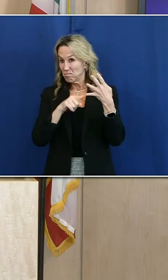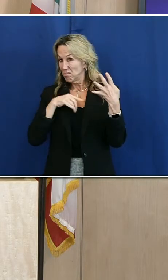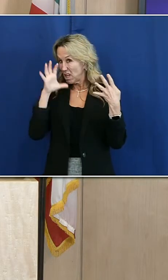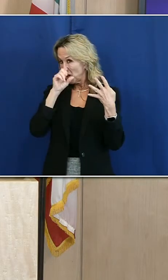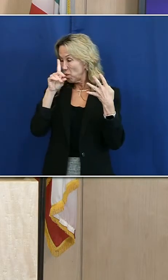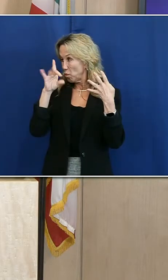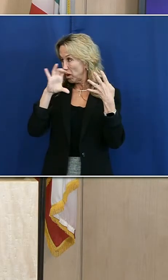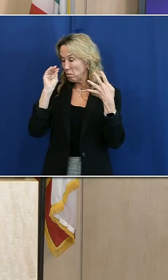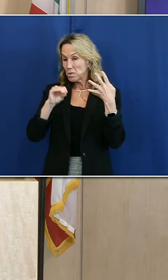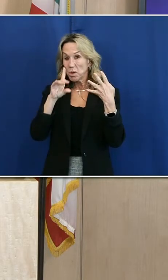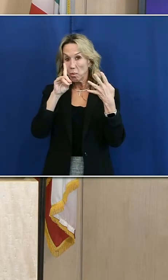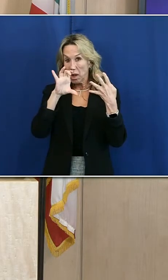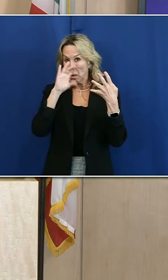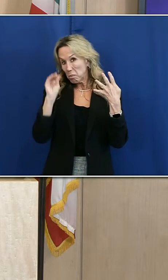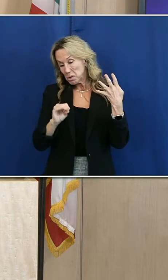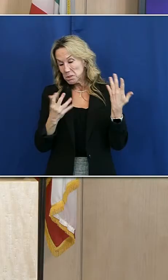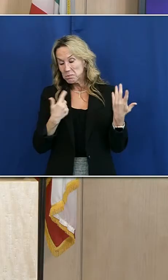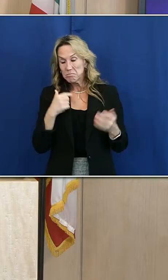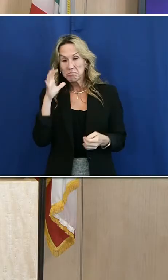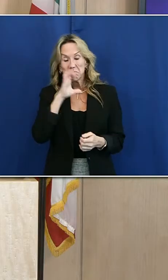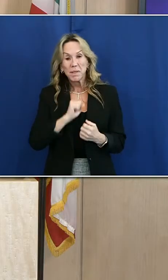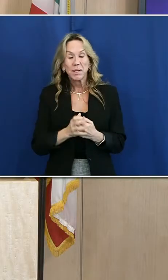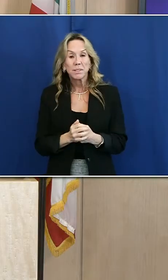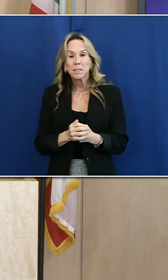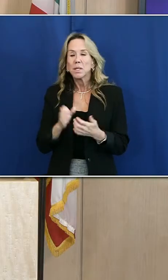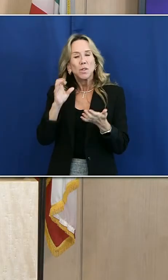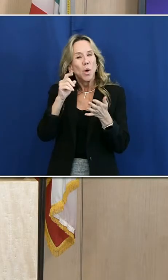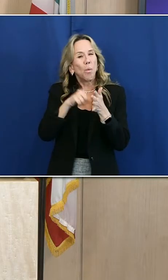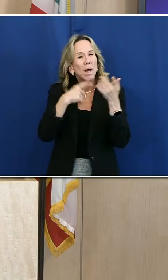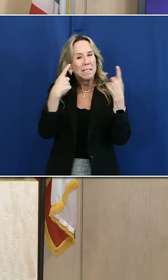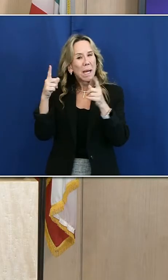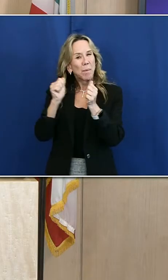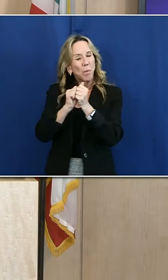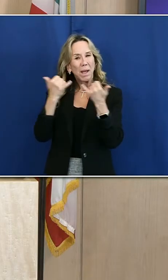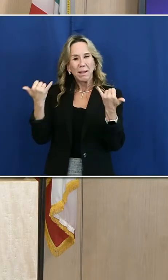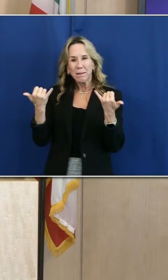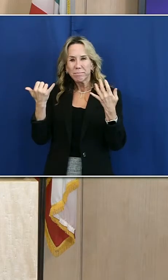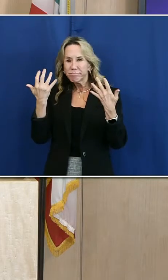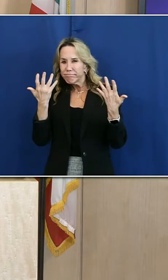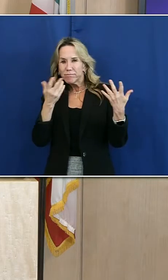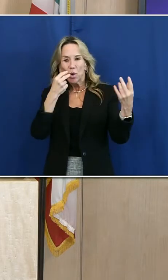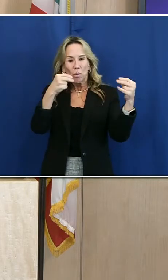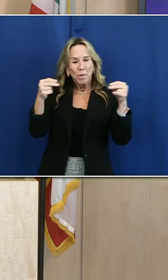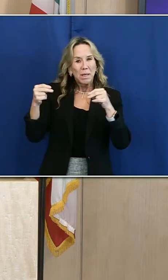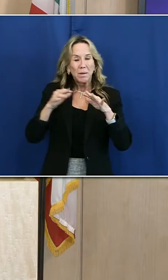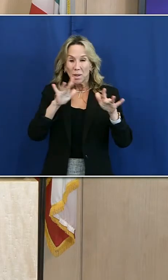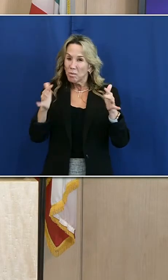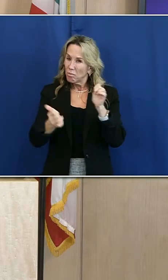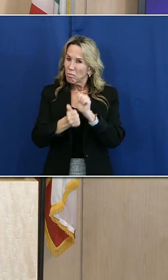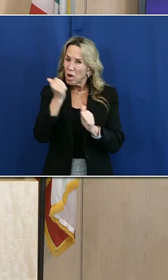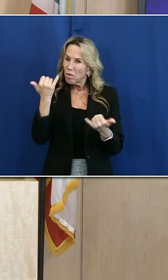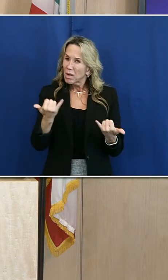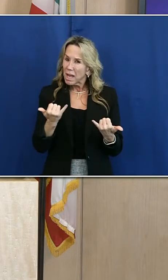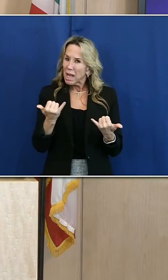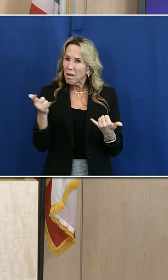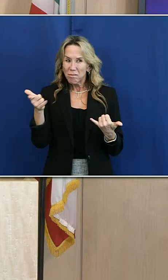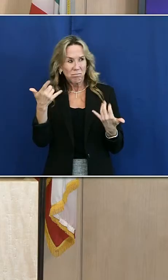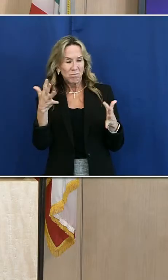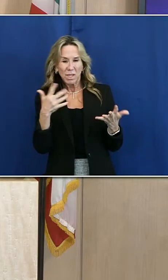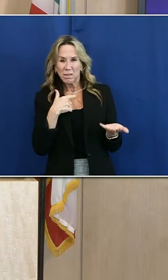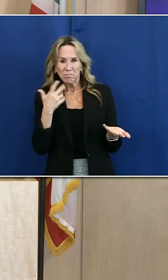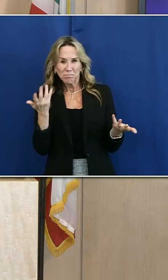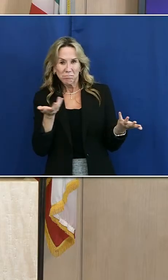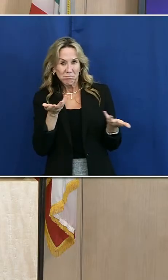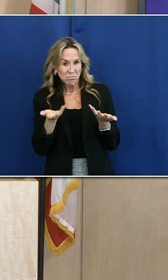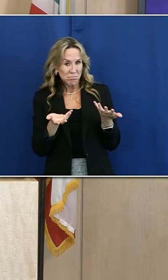100% capacity. What is going on in retail right now? Aren't most of our retail establishments